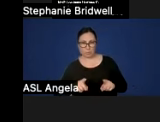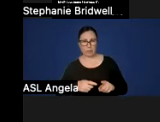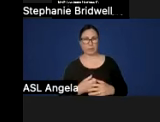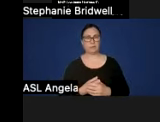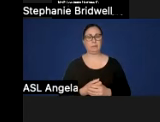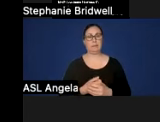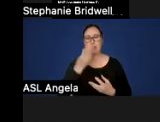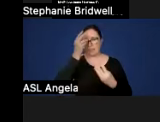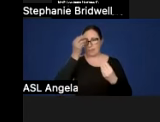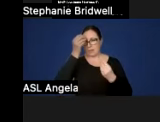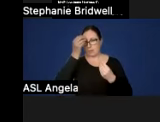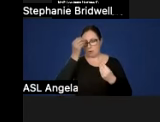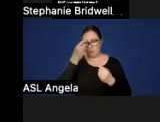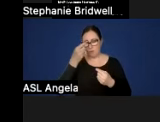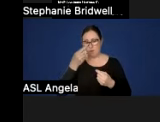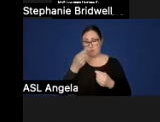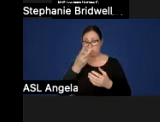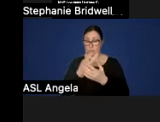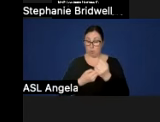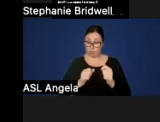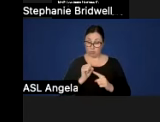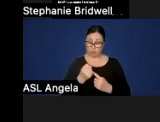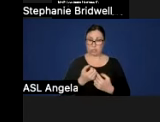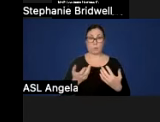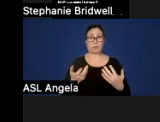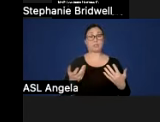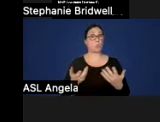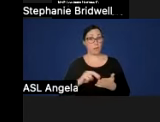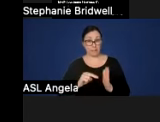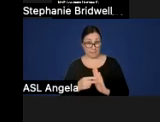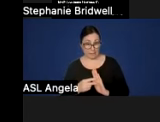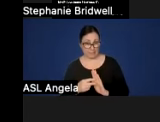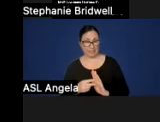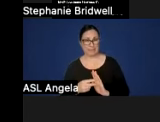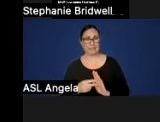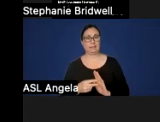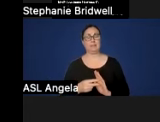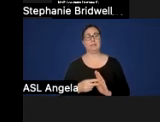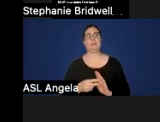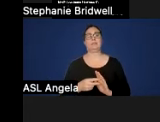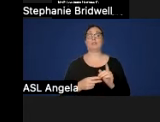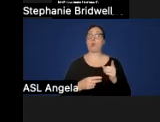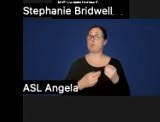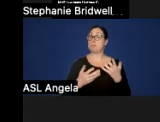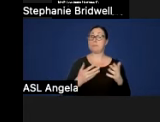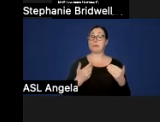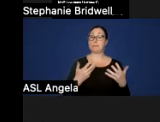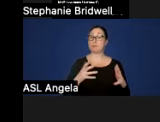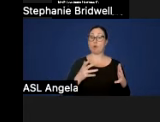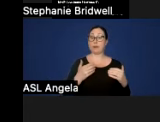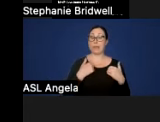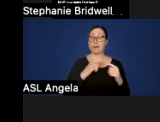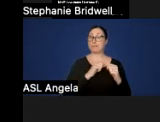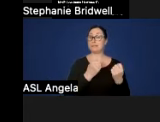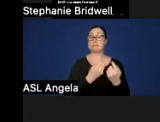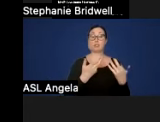what for both of those scenarios, what does that mean, right? So you may have a team that's been in existence